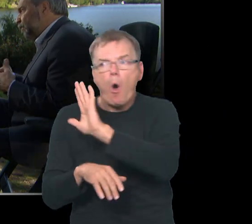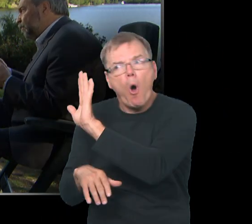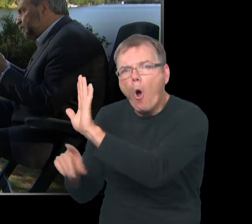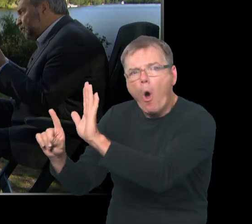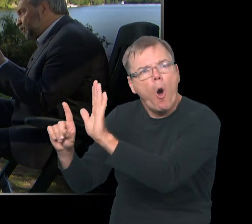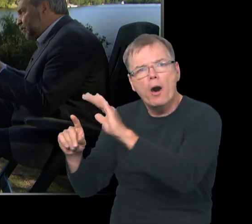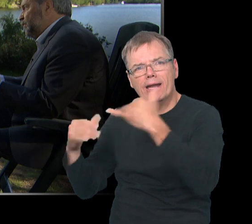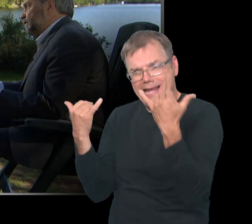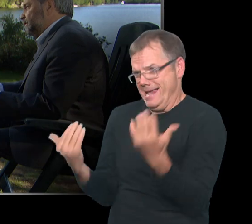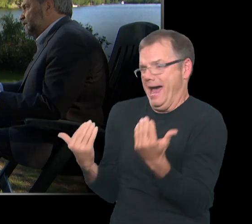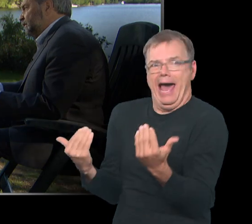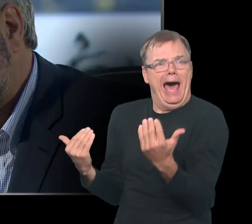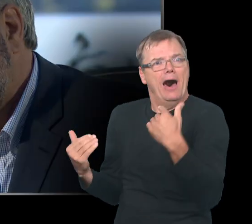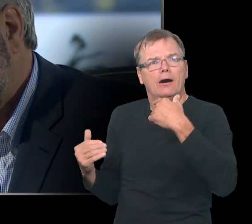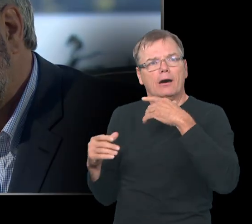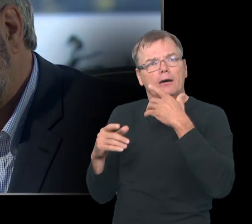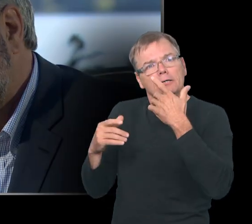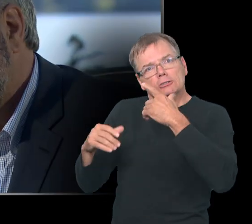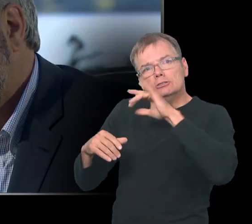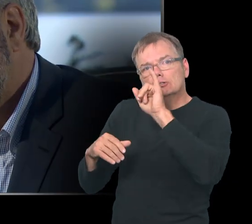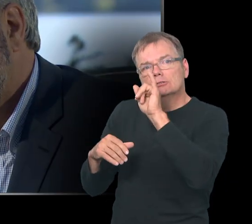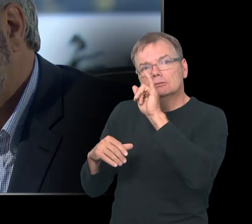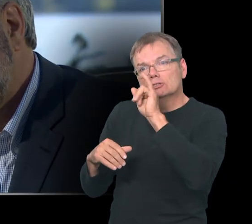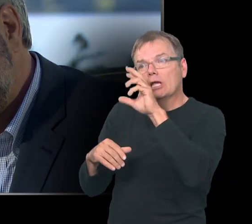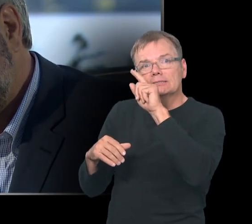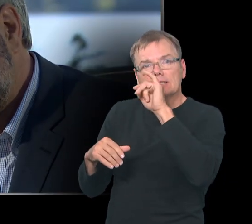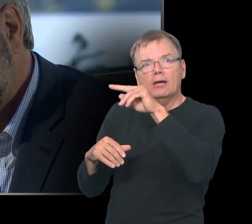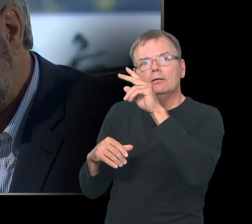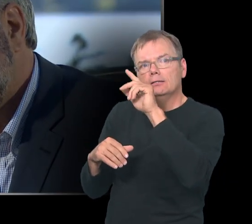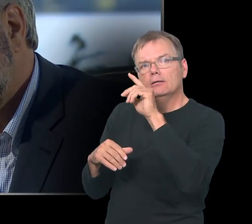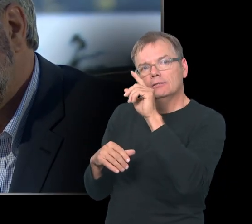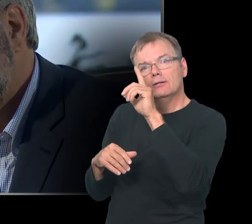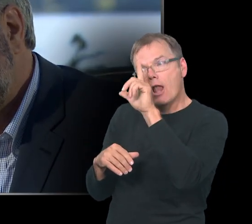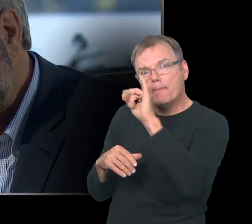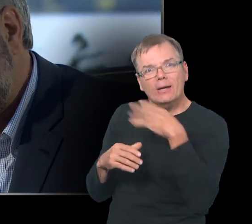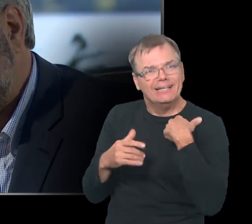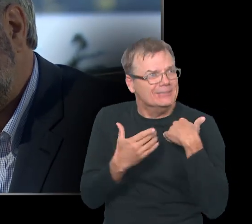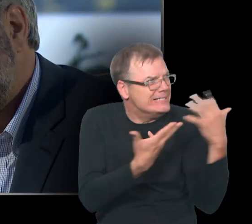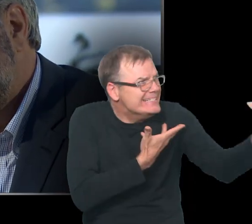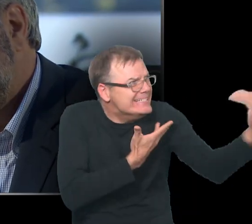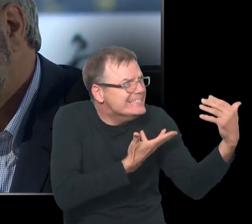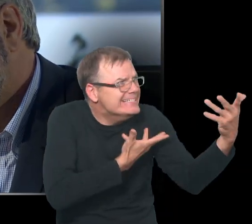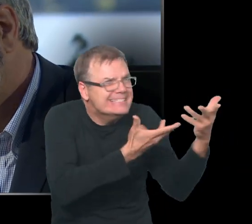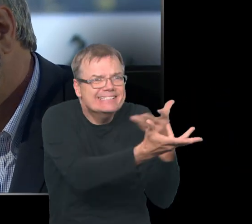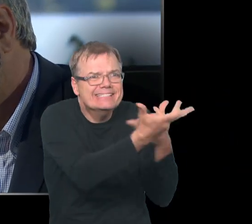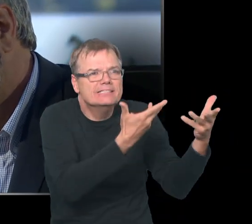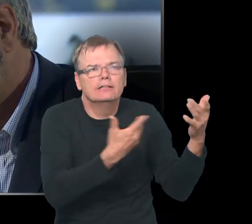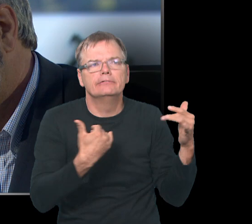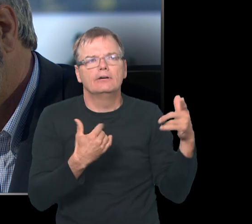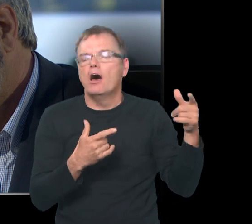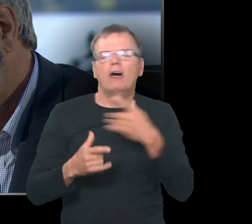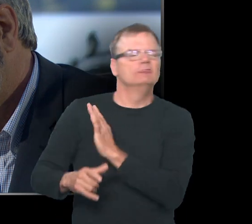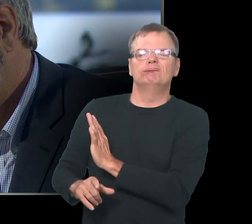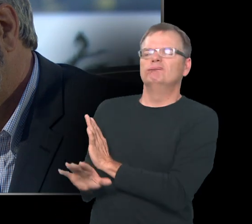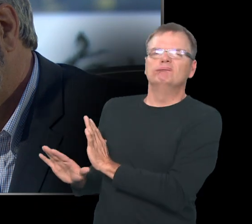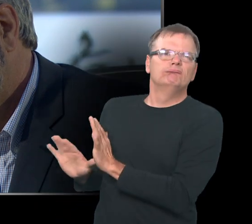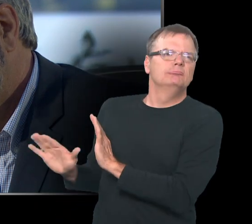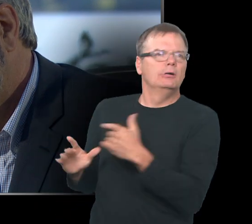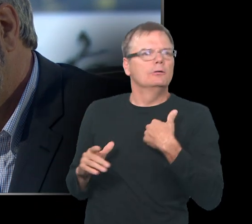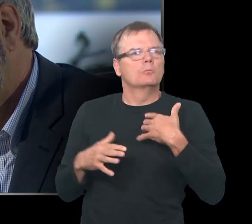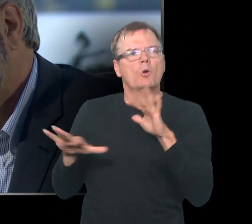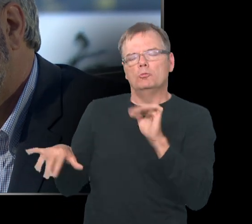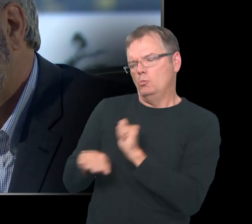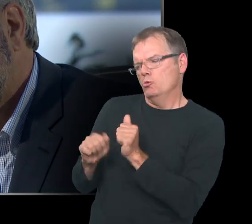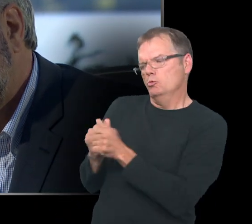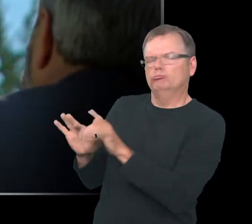opened the door with the current Liberals, Mr. Trudeau has personally slammed it. He's gone so far as to say that he could work with the